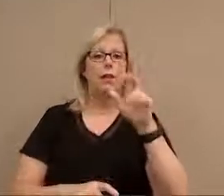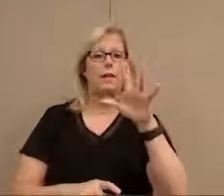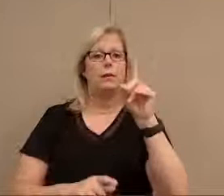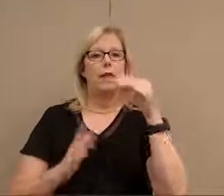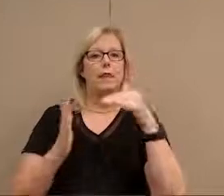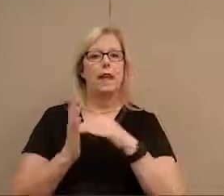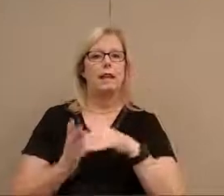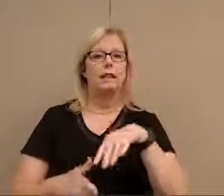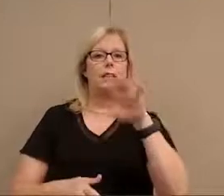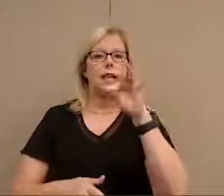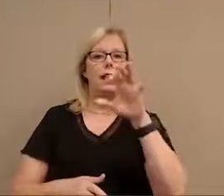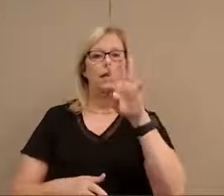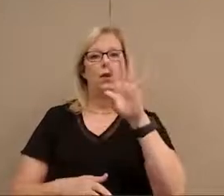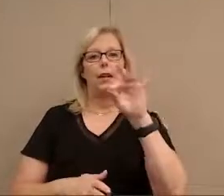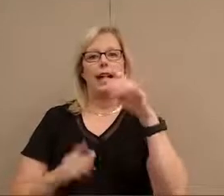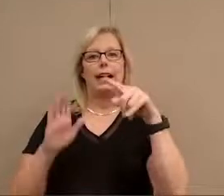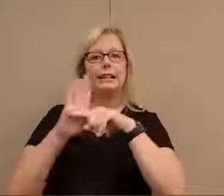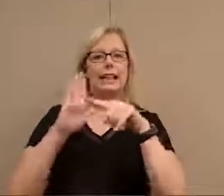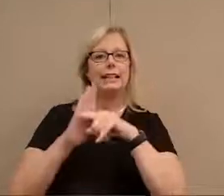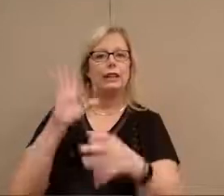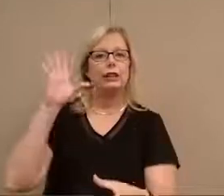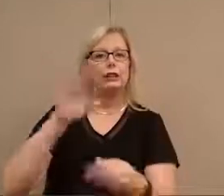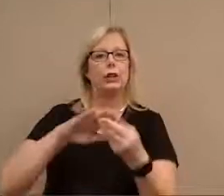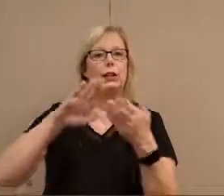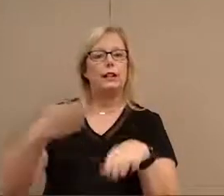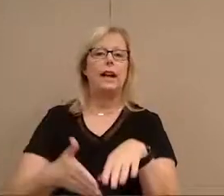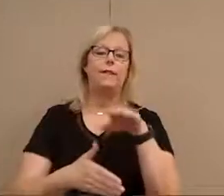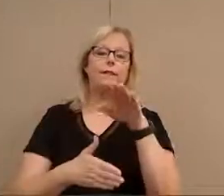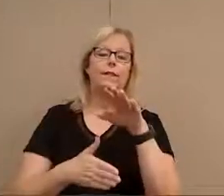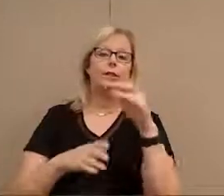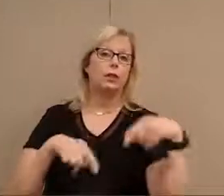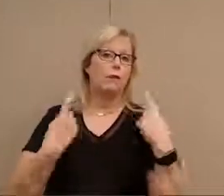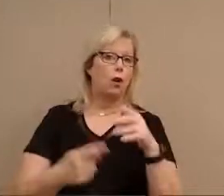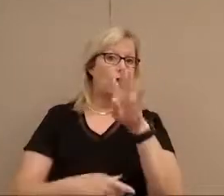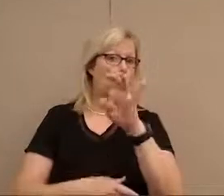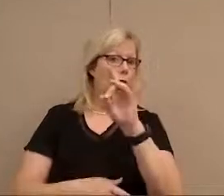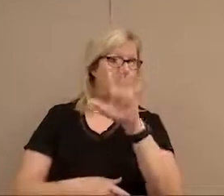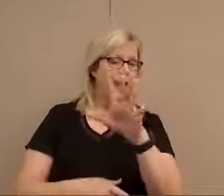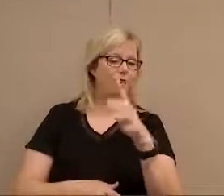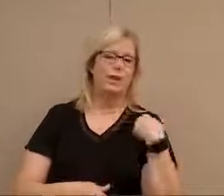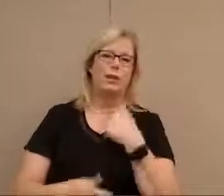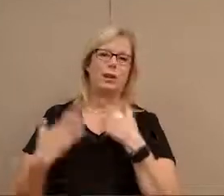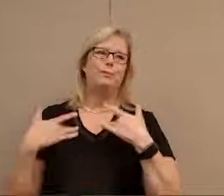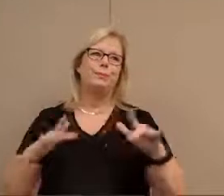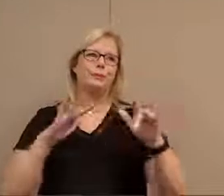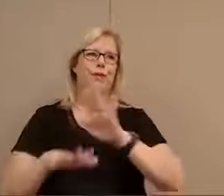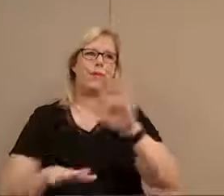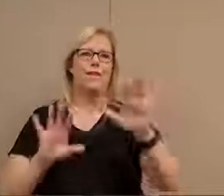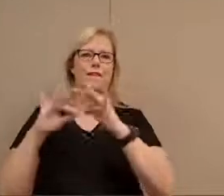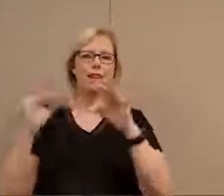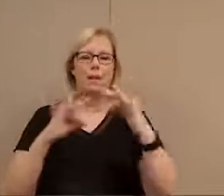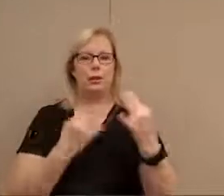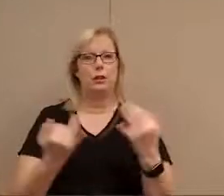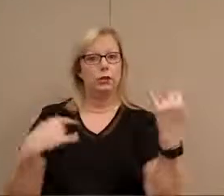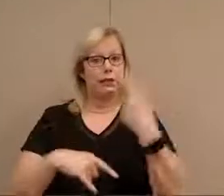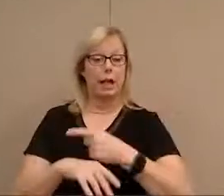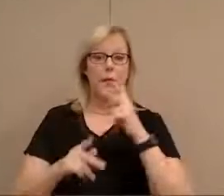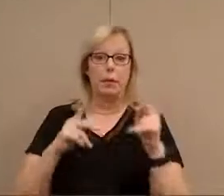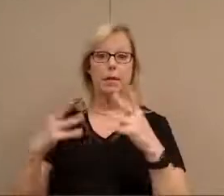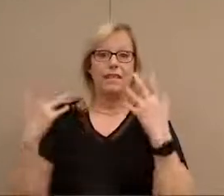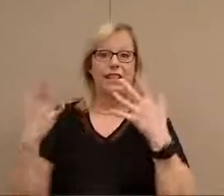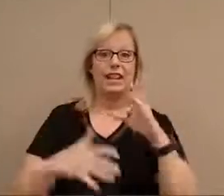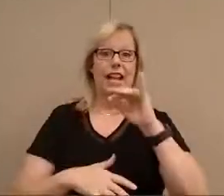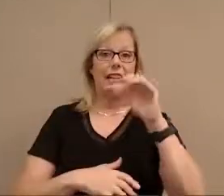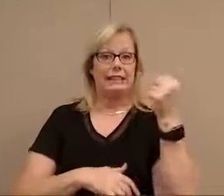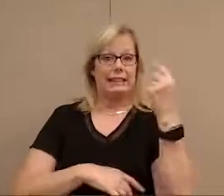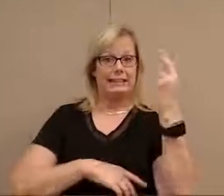351,949 negatives. Total number of deaths to date is 485. Condolences go out to those families. To date, the number of individuals who have completed